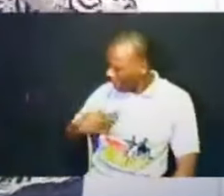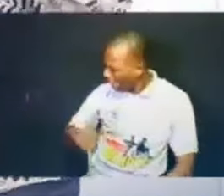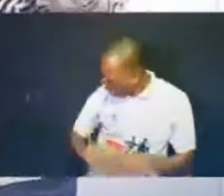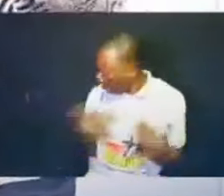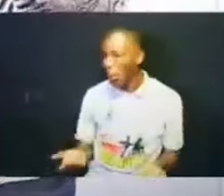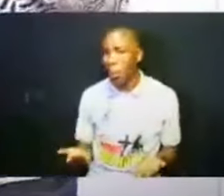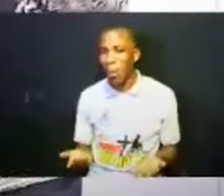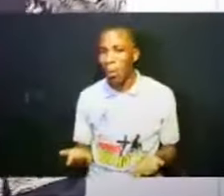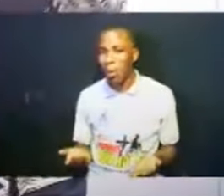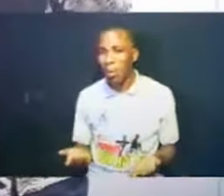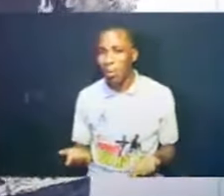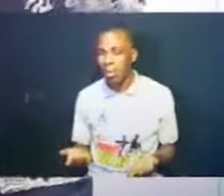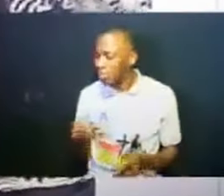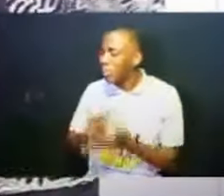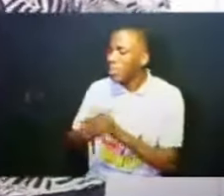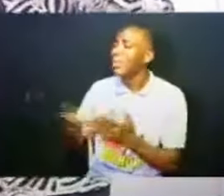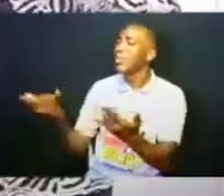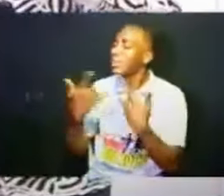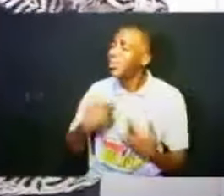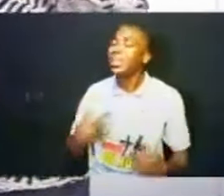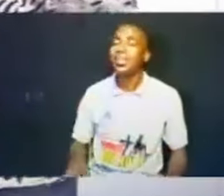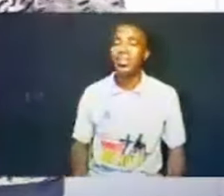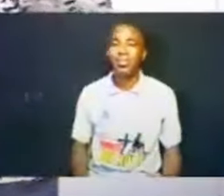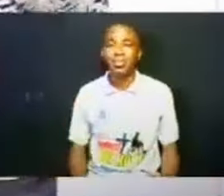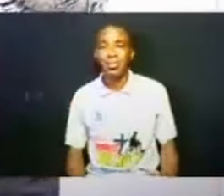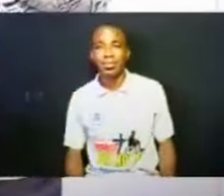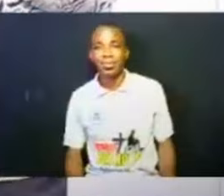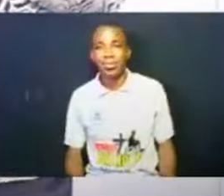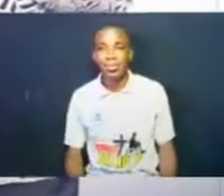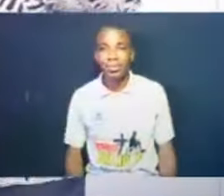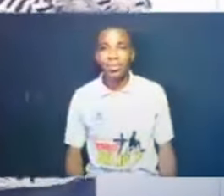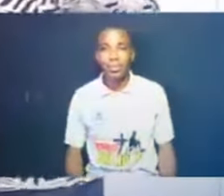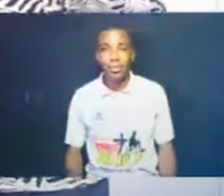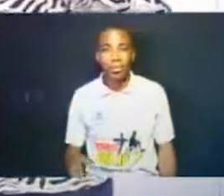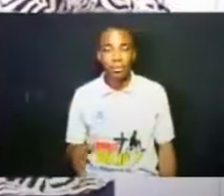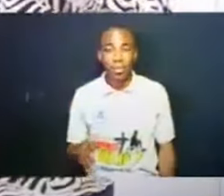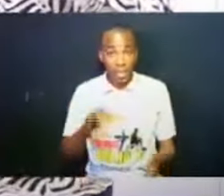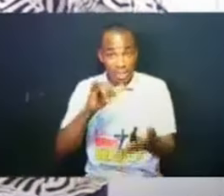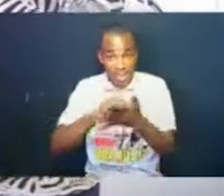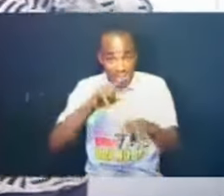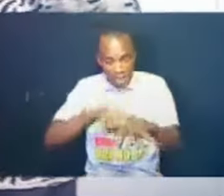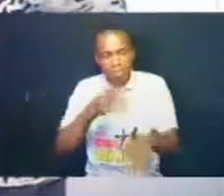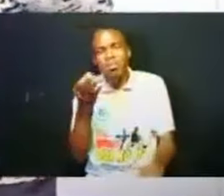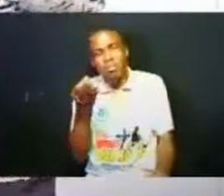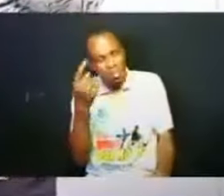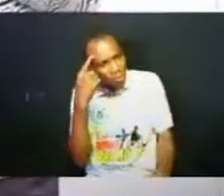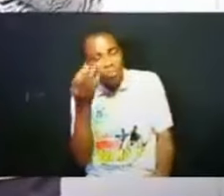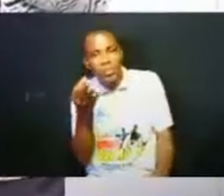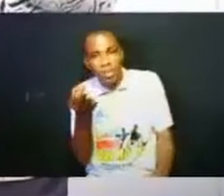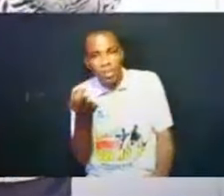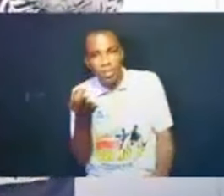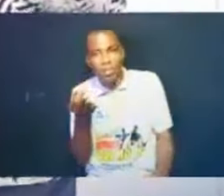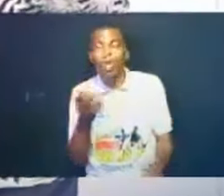what's your name so? And I was saying, "Hey, I'm Baba Esreme." That was about a Friday. I know if you had a Sunday,